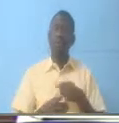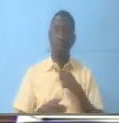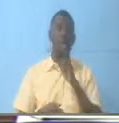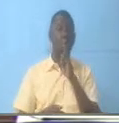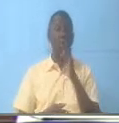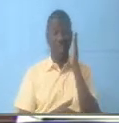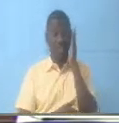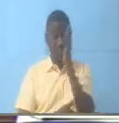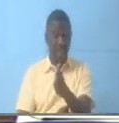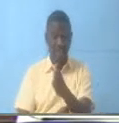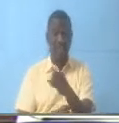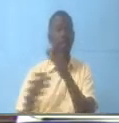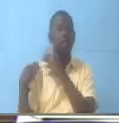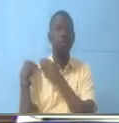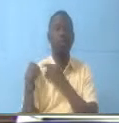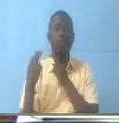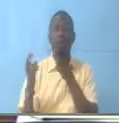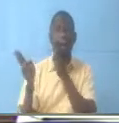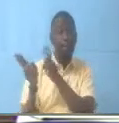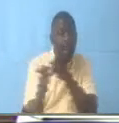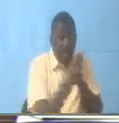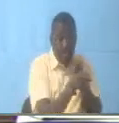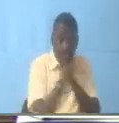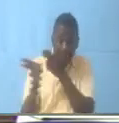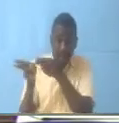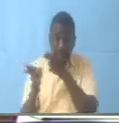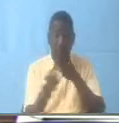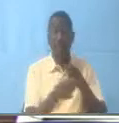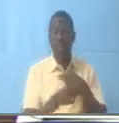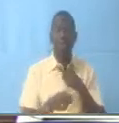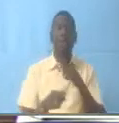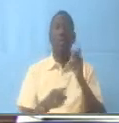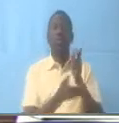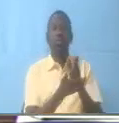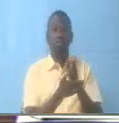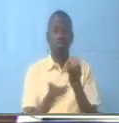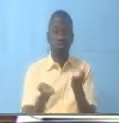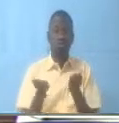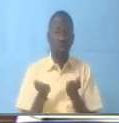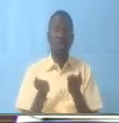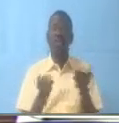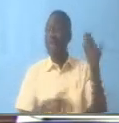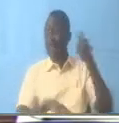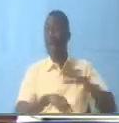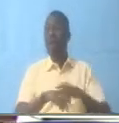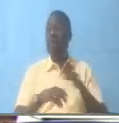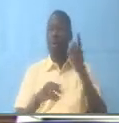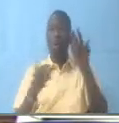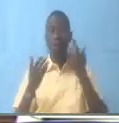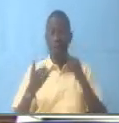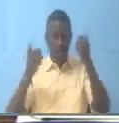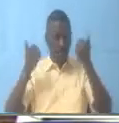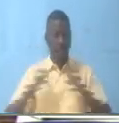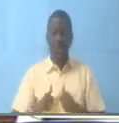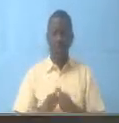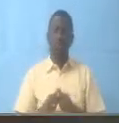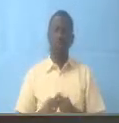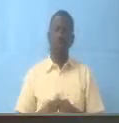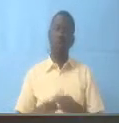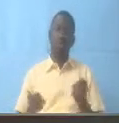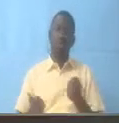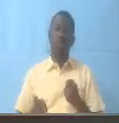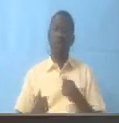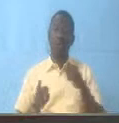the shootings during the incident. seede yi ñoo wax nañ ñoom ay seede soldat lañ yoo xam ne ñoom mënoon nañoo wone ñi nga xam